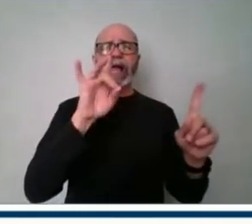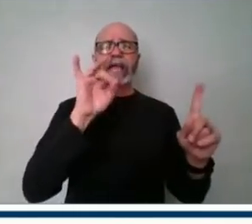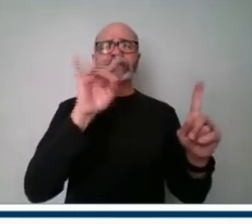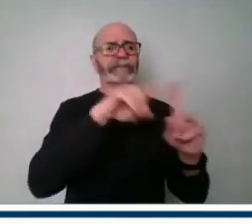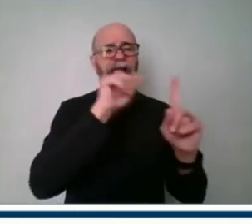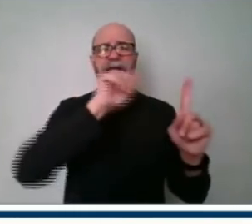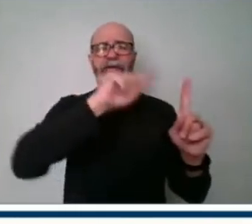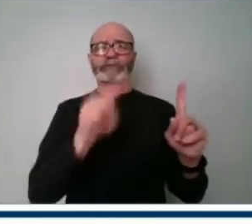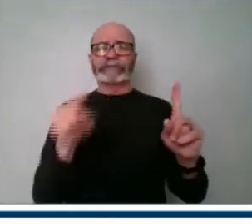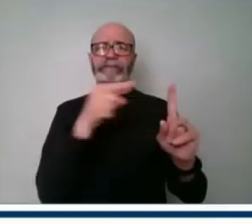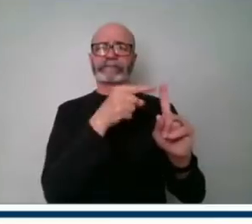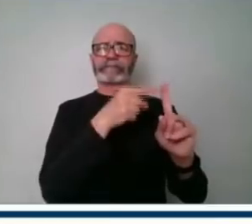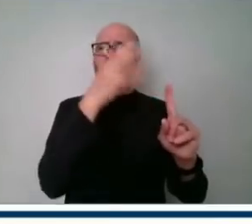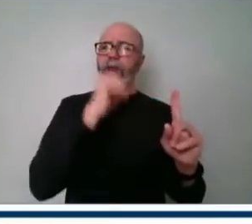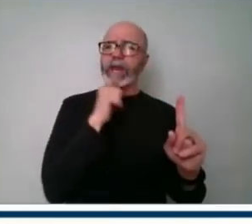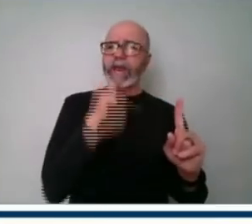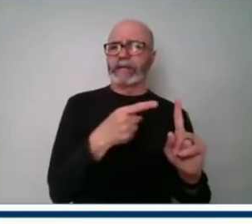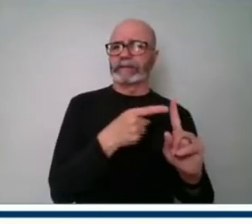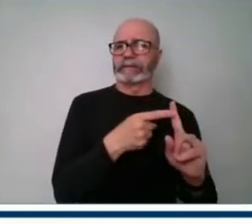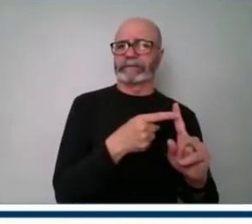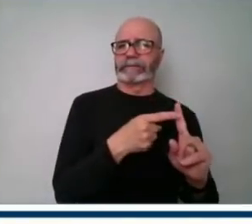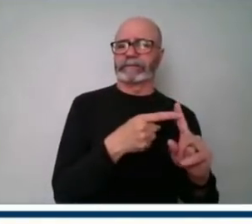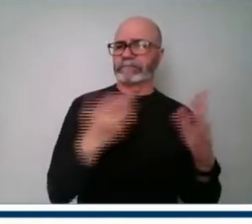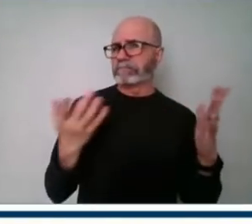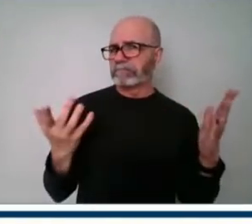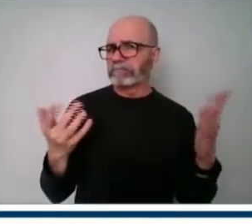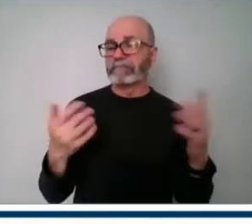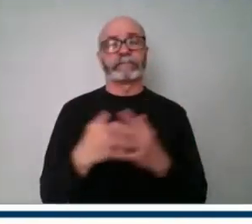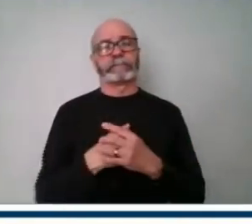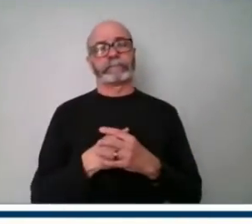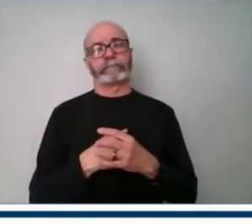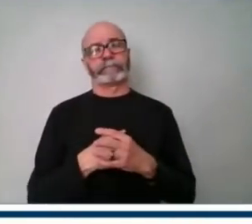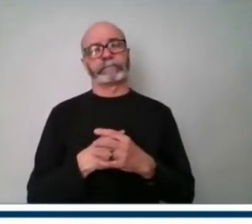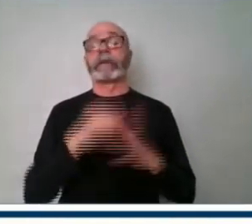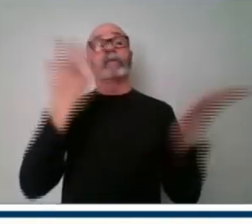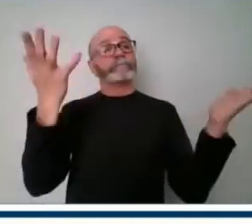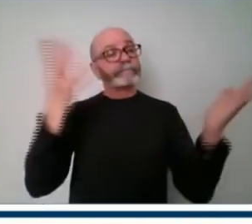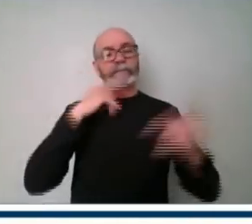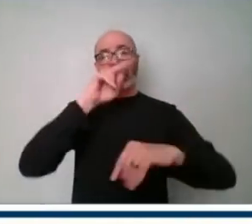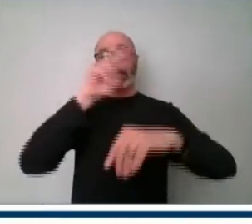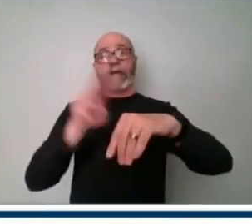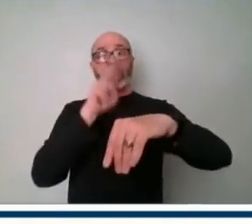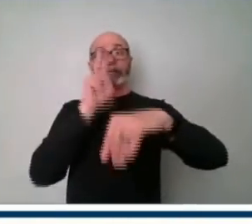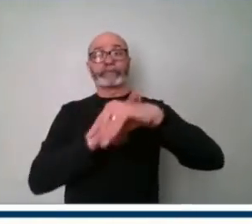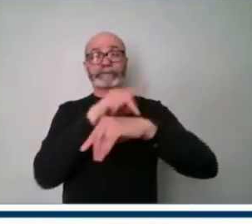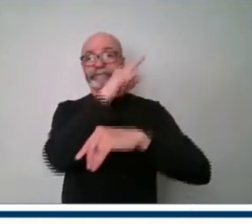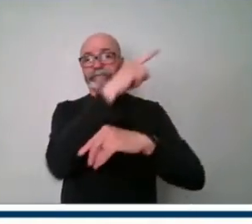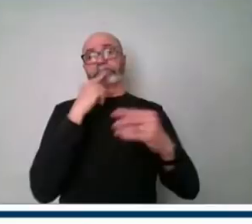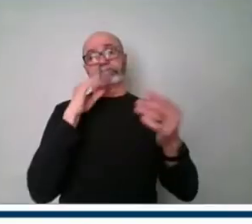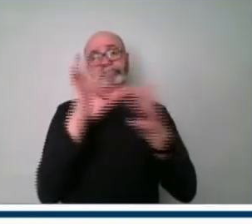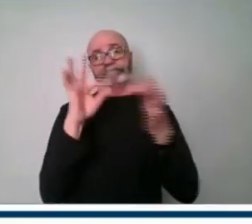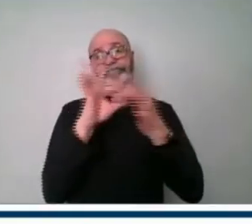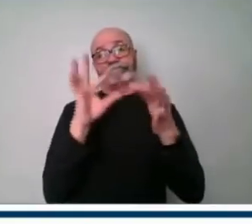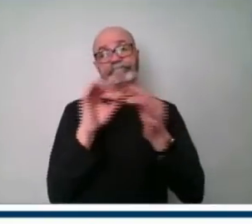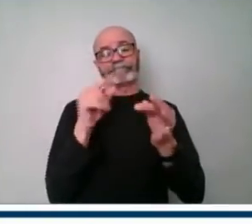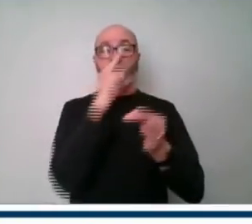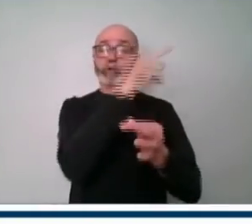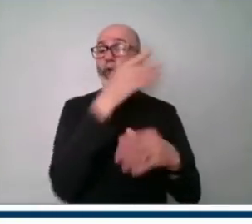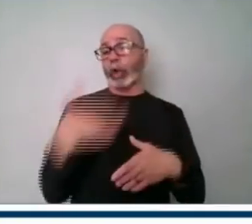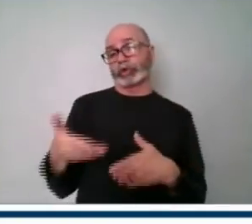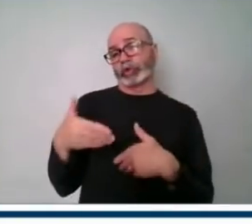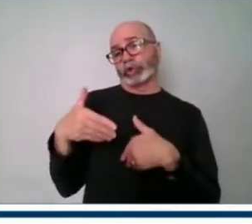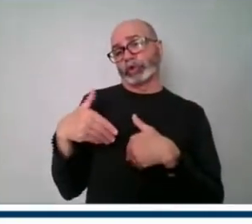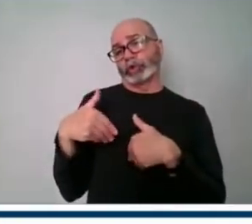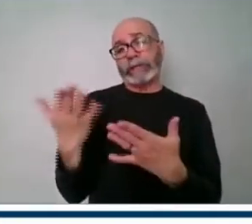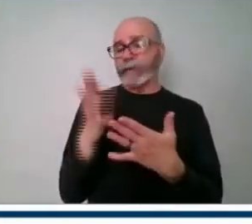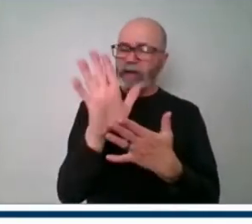The recommendation from NACI, I think it's more complex. On the one hand, they said, yes, people over 65 could get